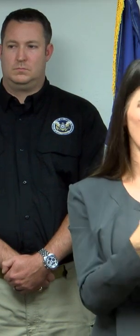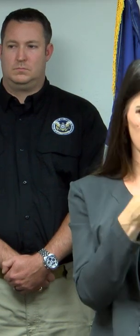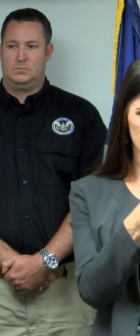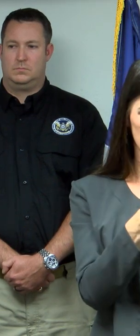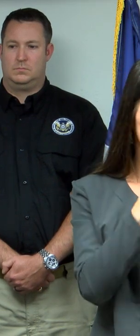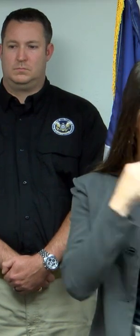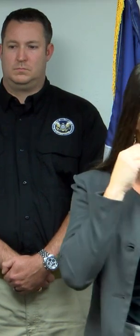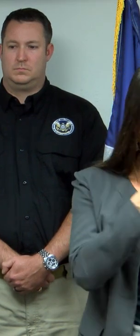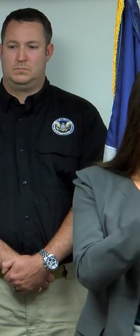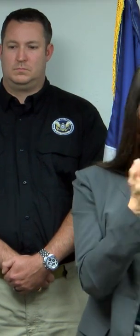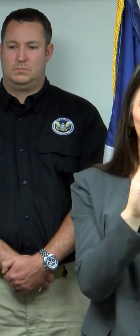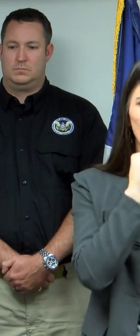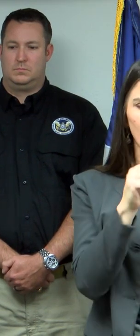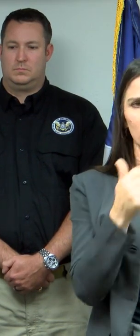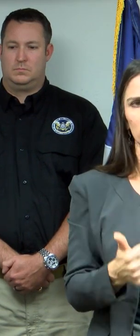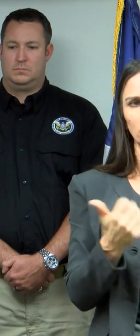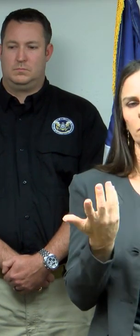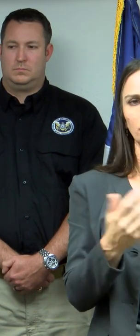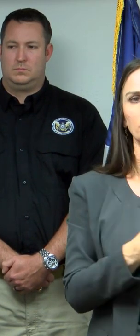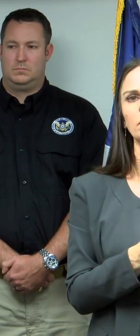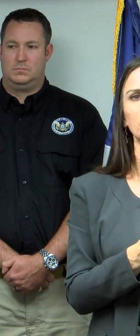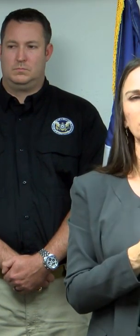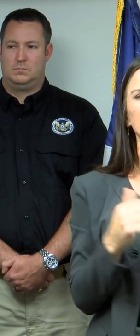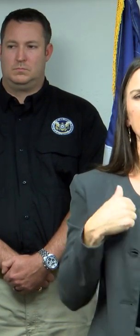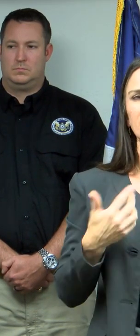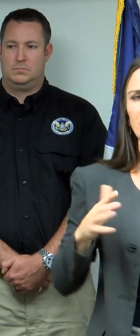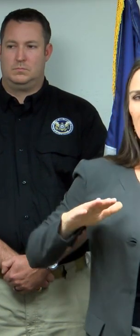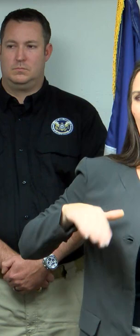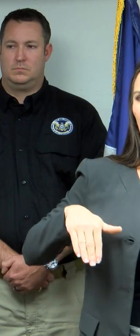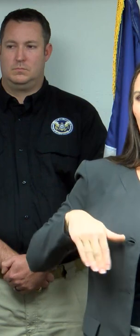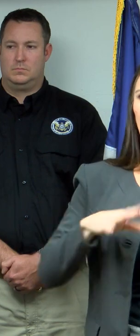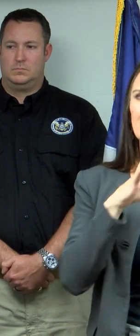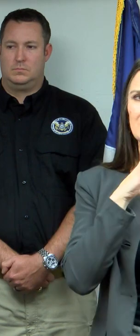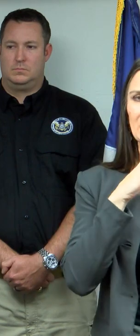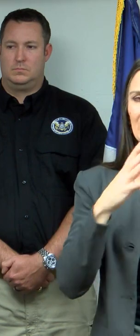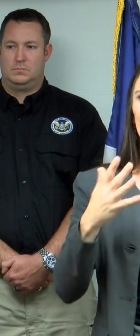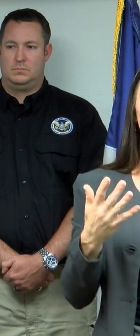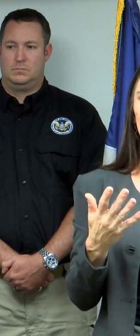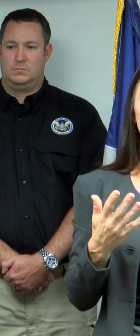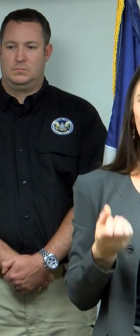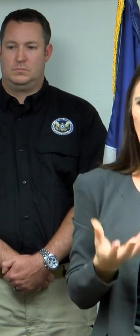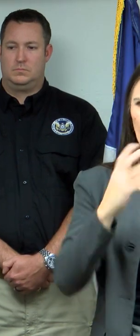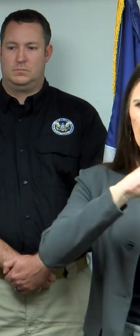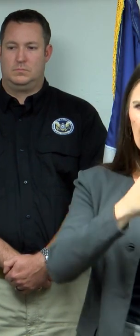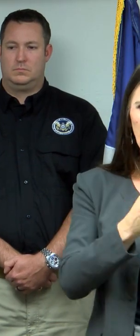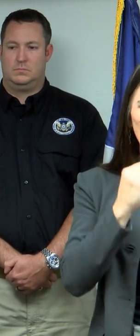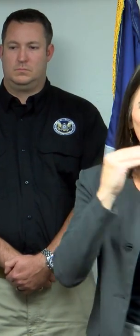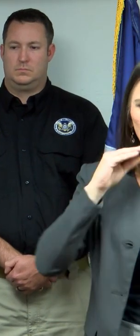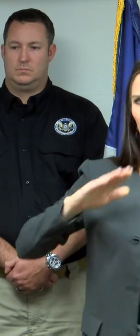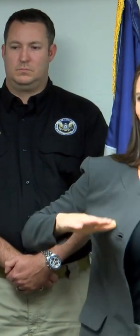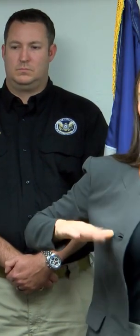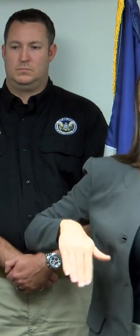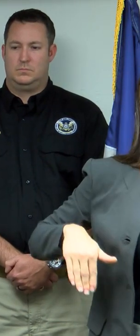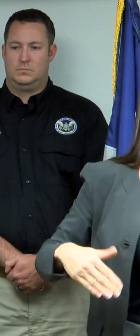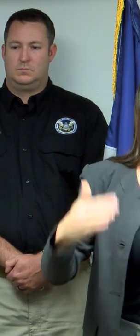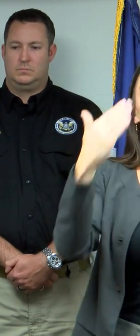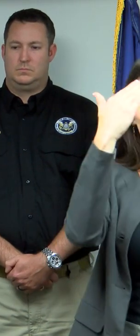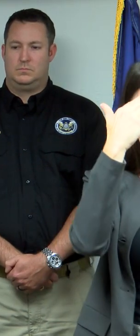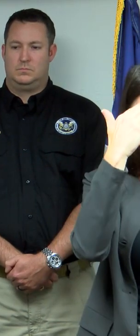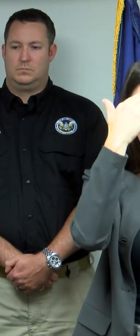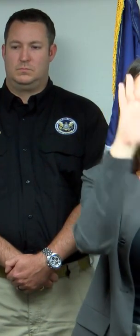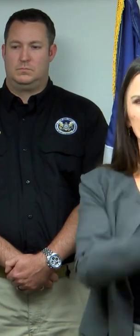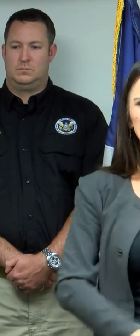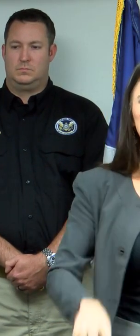impacted. So I don't want to speak on the number other than that we know that there's